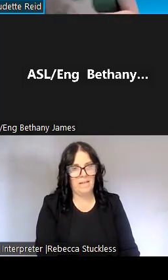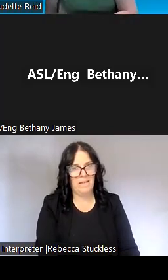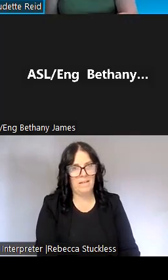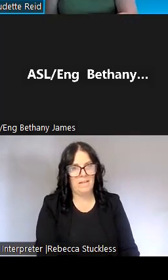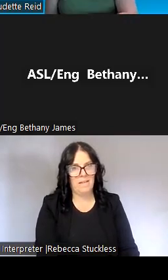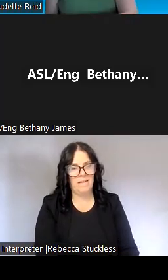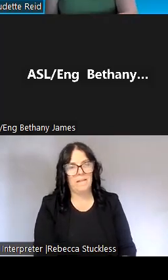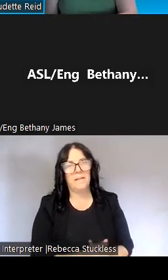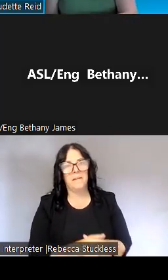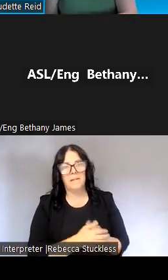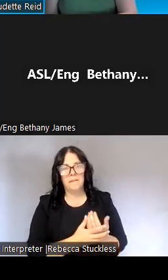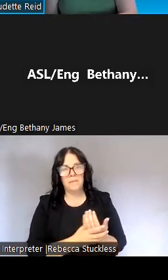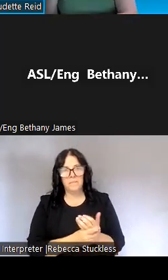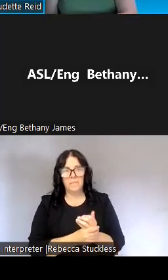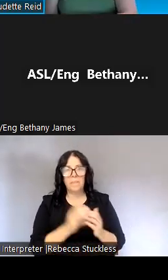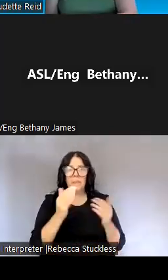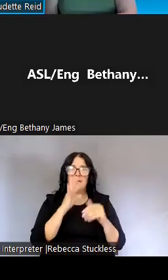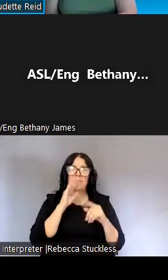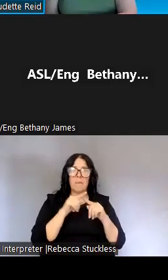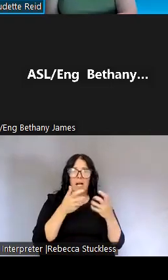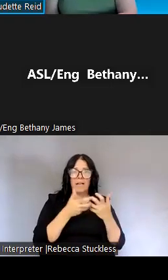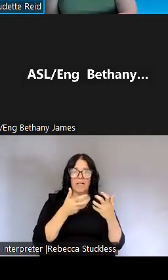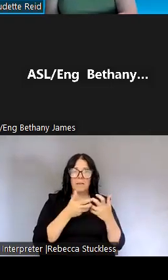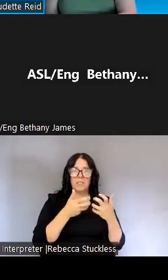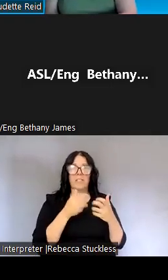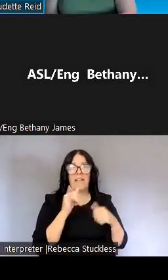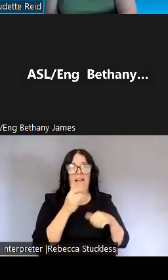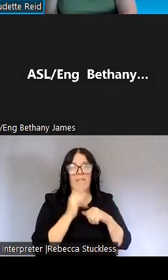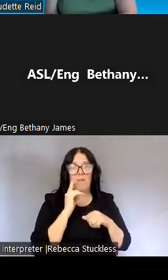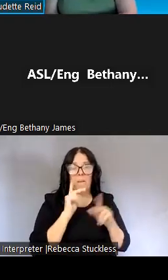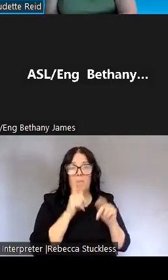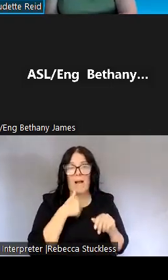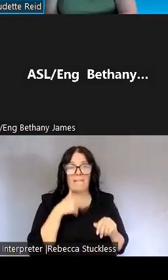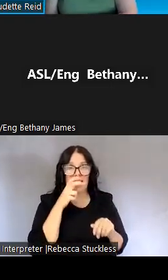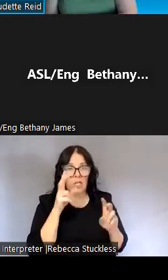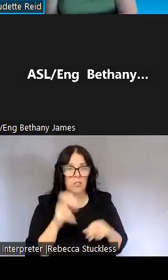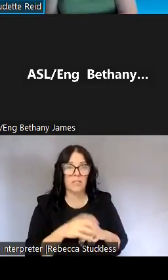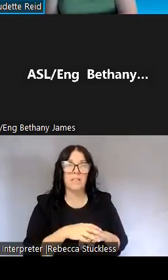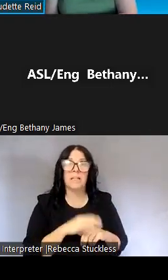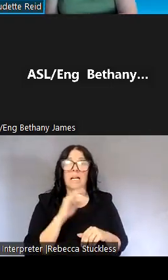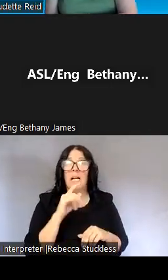enhance the sounds you hear or to help you stay connected if you can't hear any sounds at all.